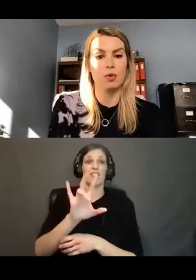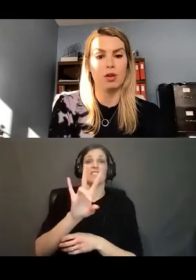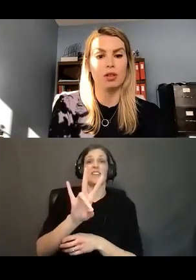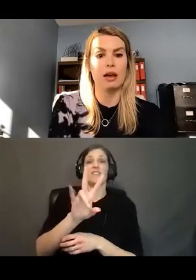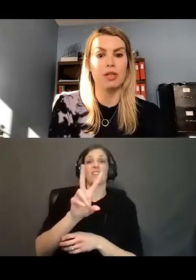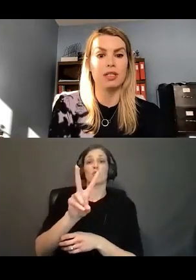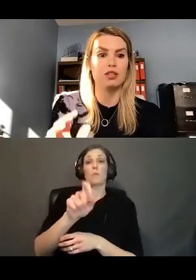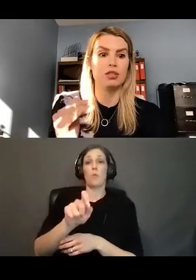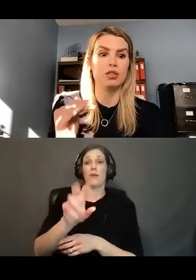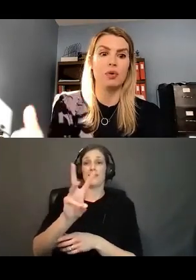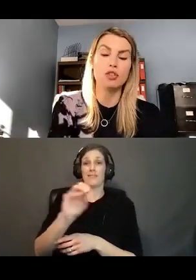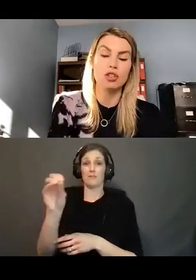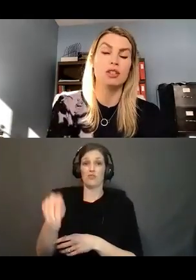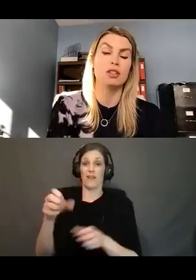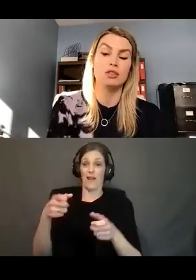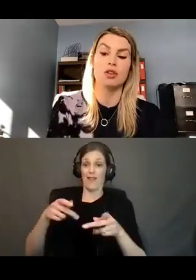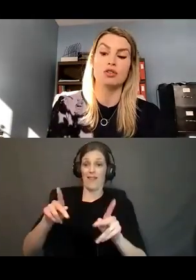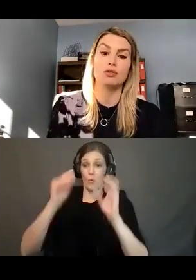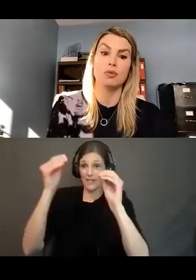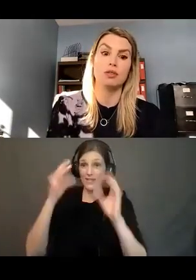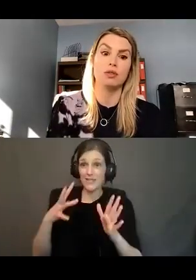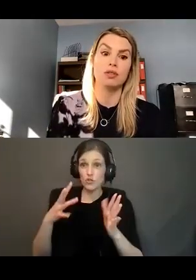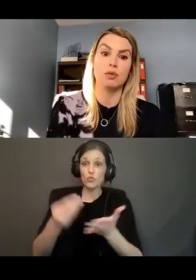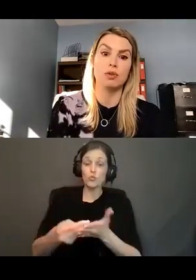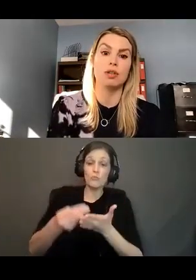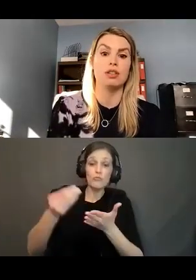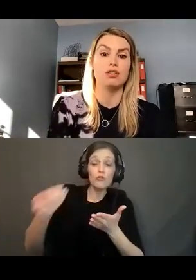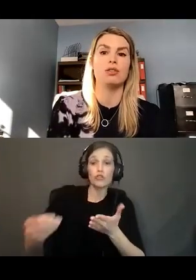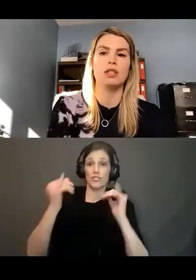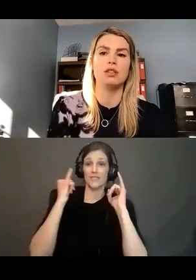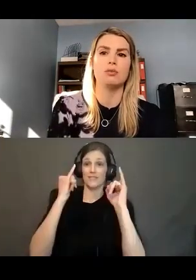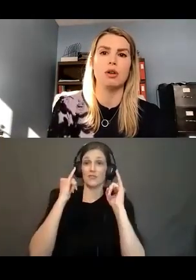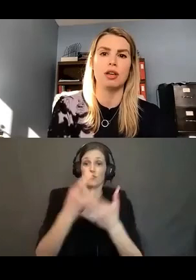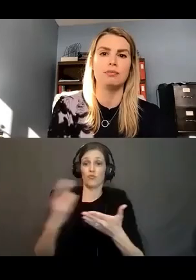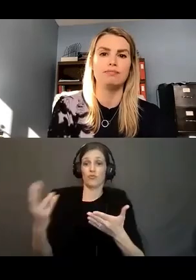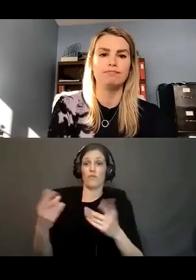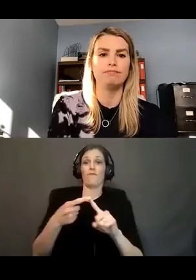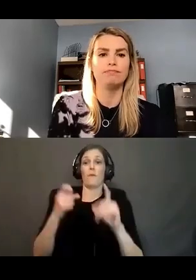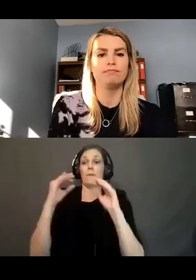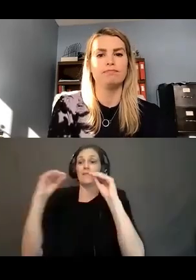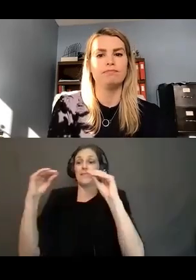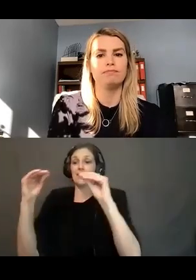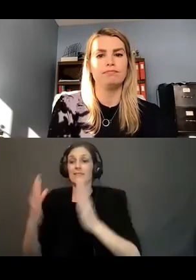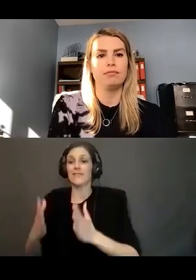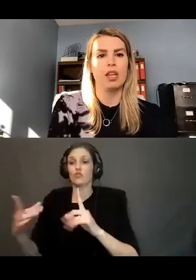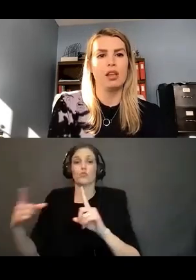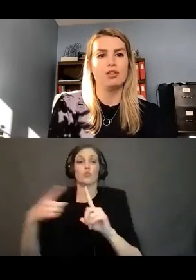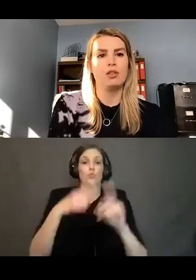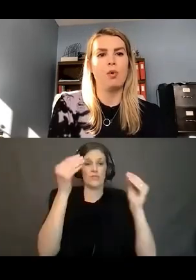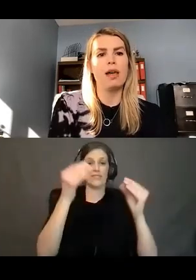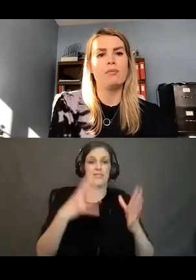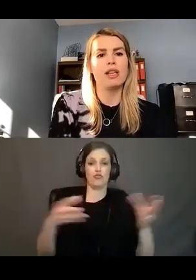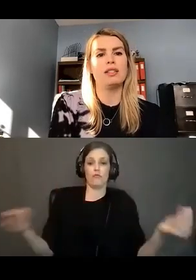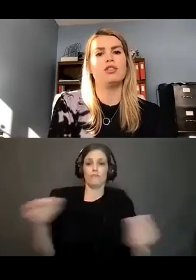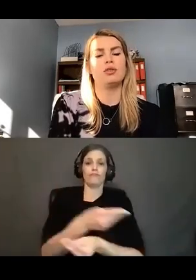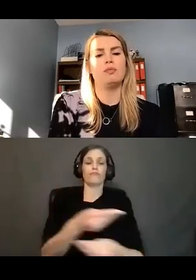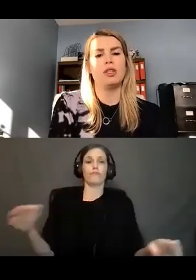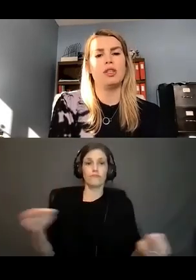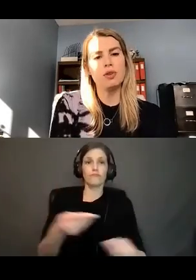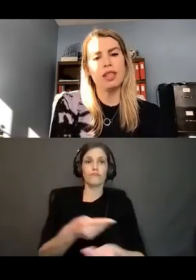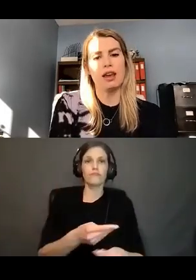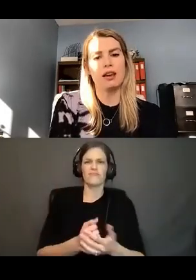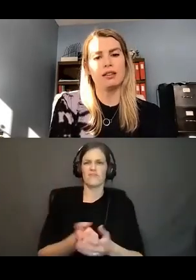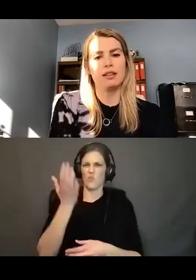72.6% were allowing teachers to purchase an instructional resource through a teacher-to-teacher market. So why might teachers